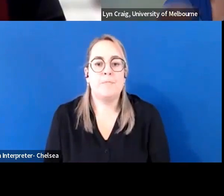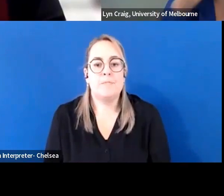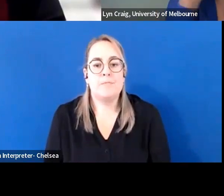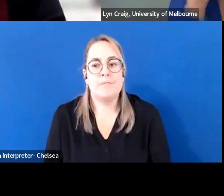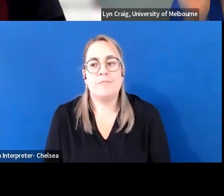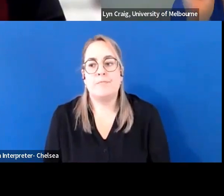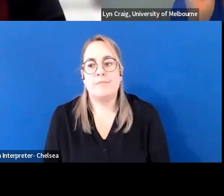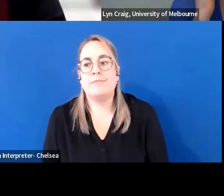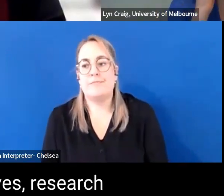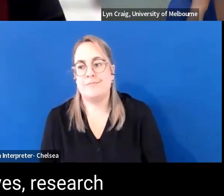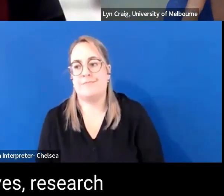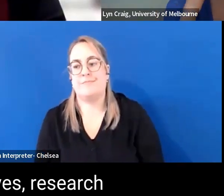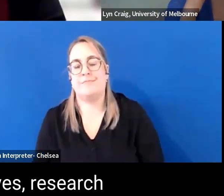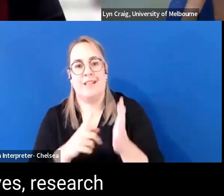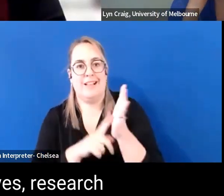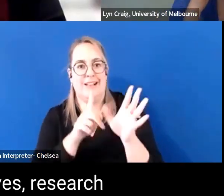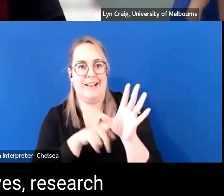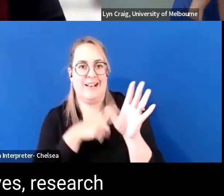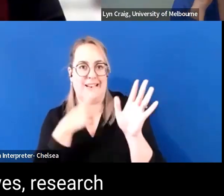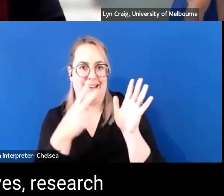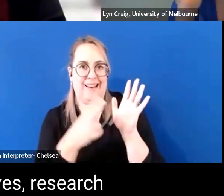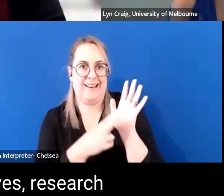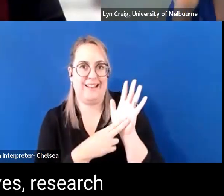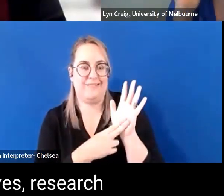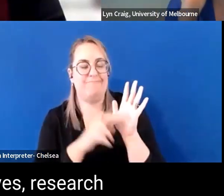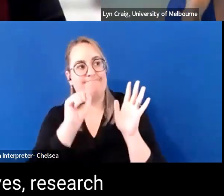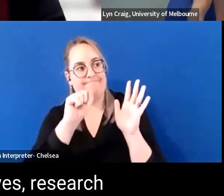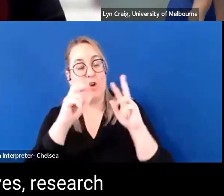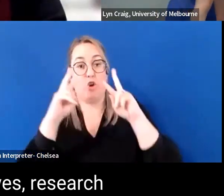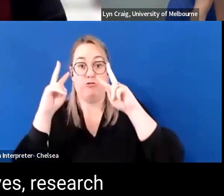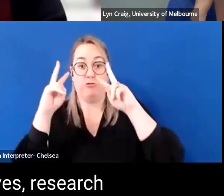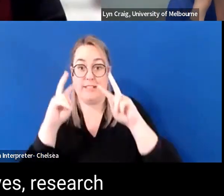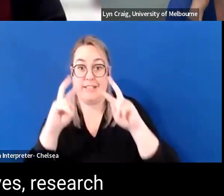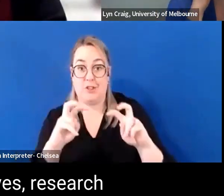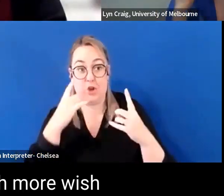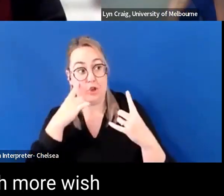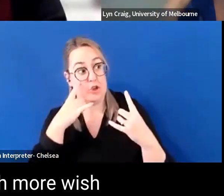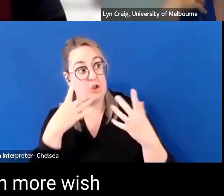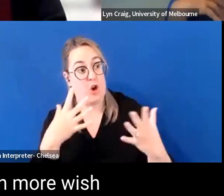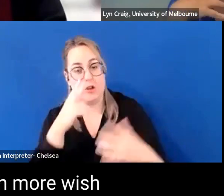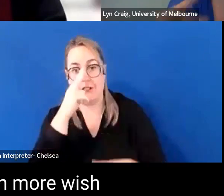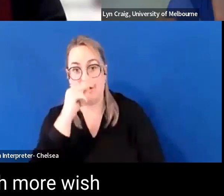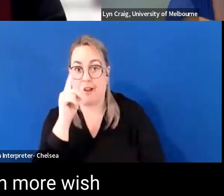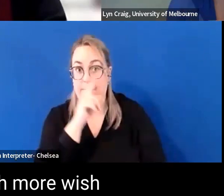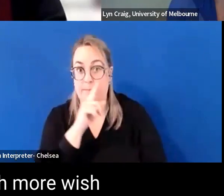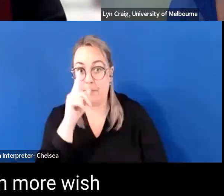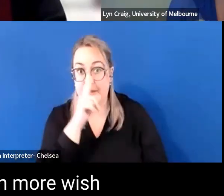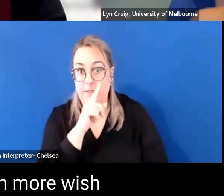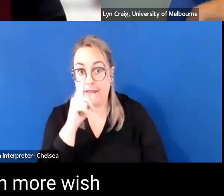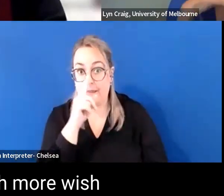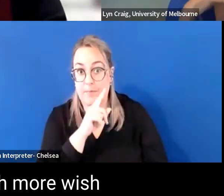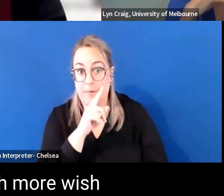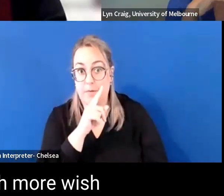Yeah, I'll be very brief. I'd just like to say, yeah, research does show that young people particularly much more